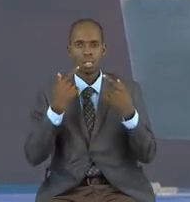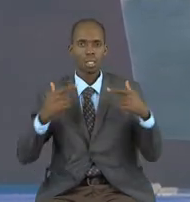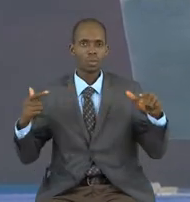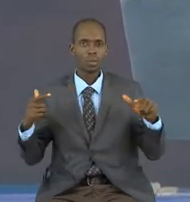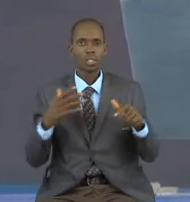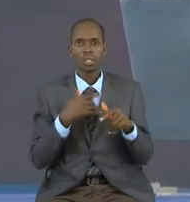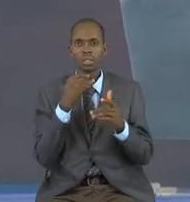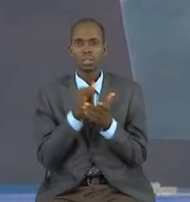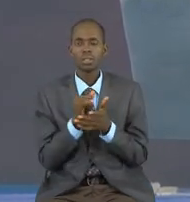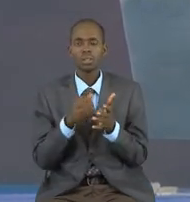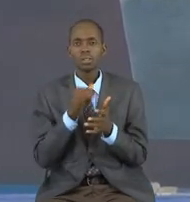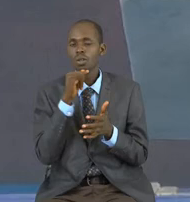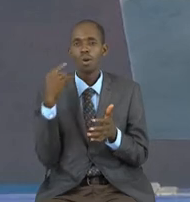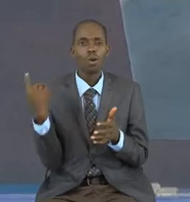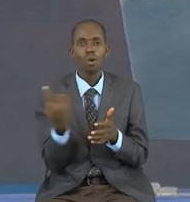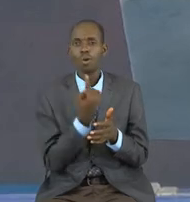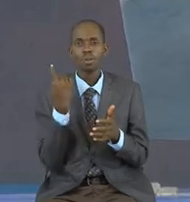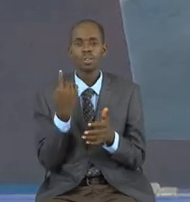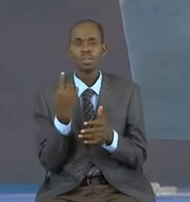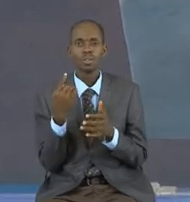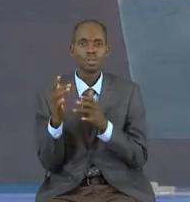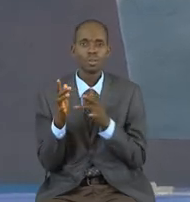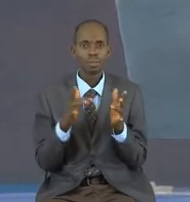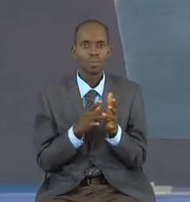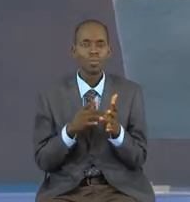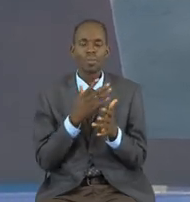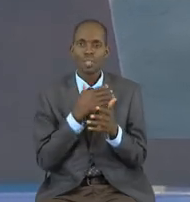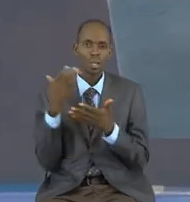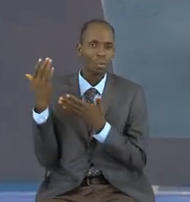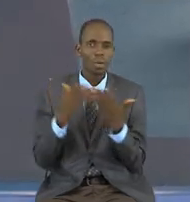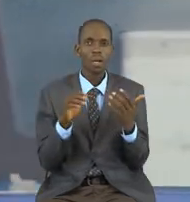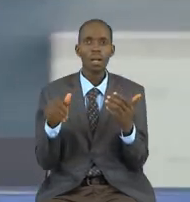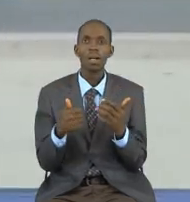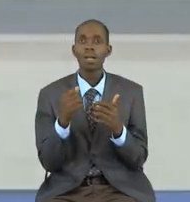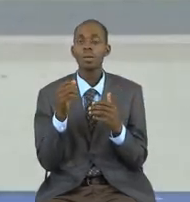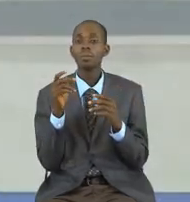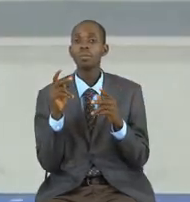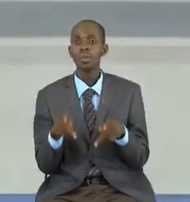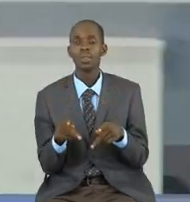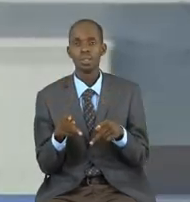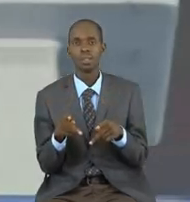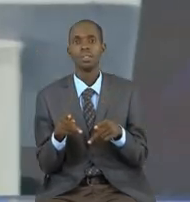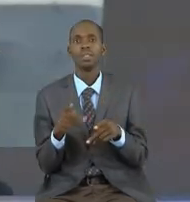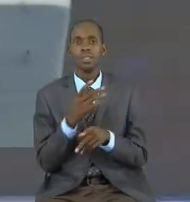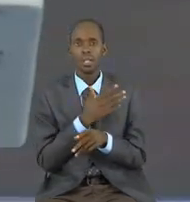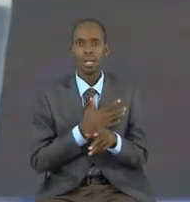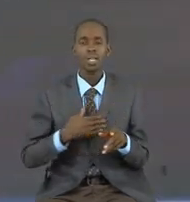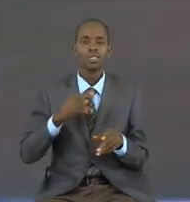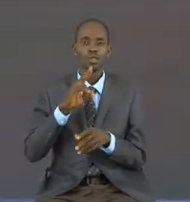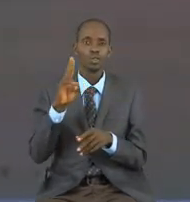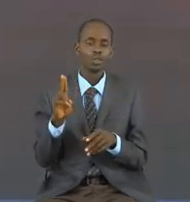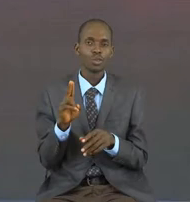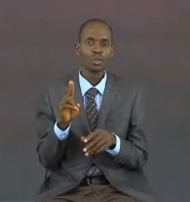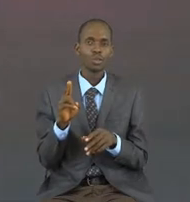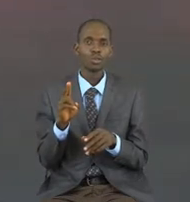only Jesus, and he introduces another personality. If you don't have the Holy Ghost, their